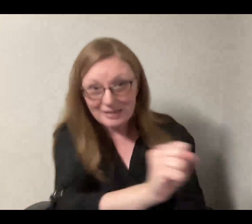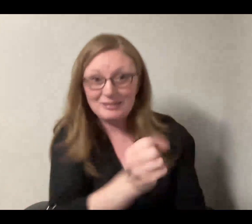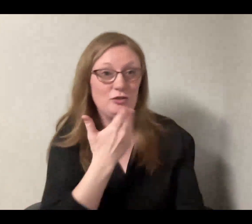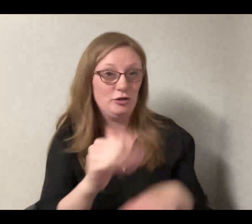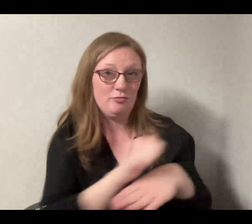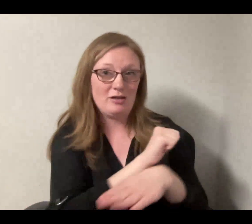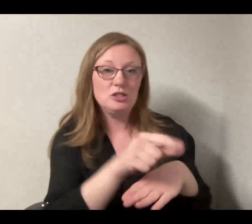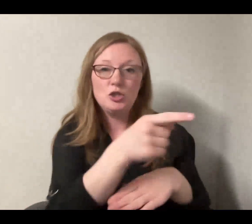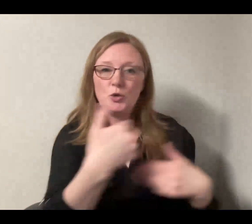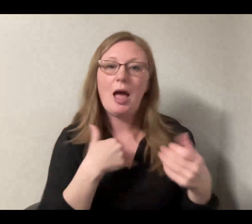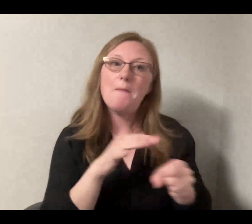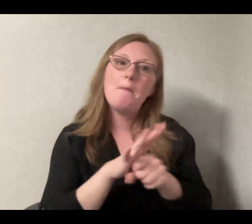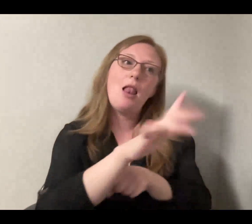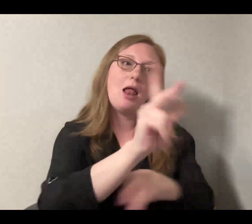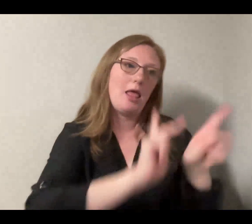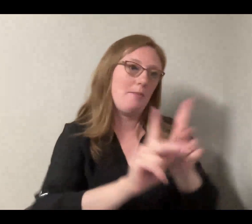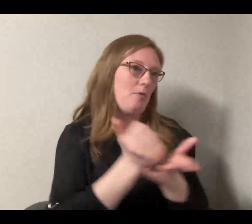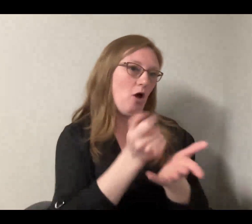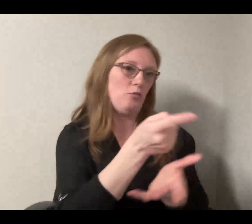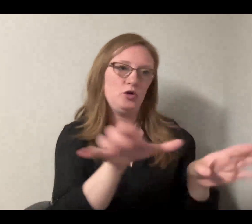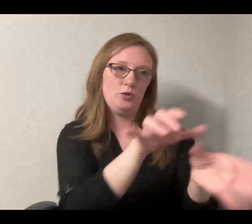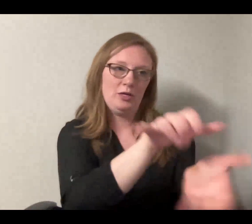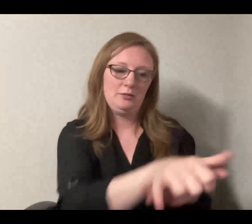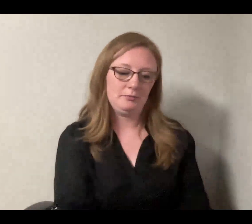got plenty of people to help you do it.